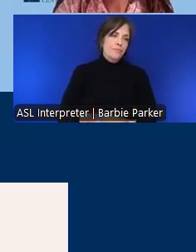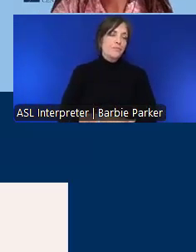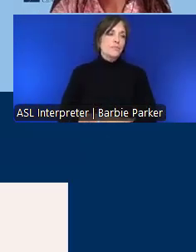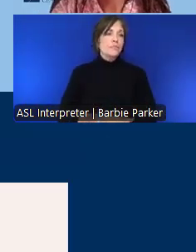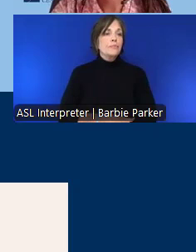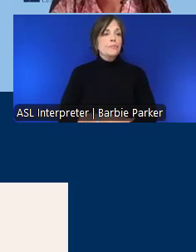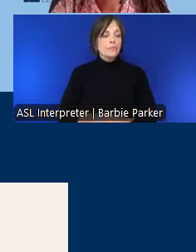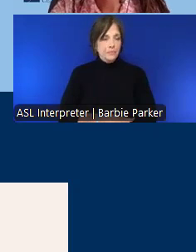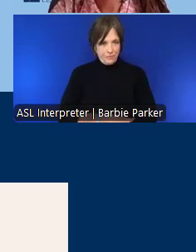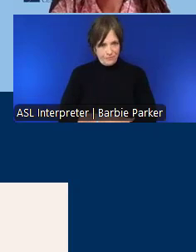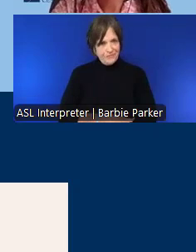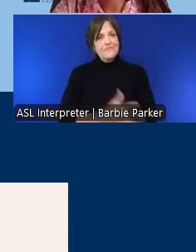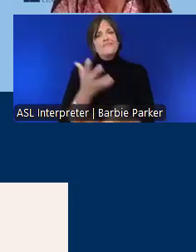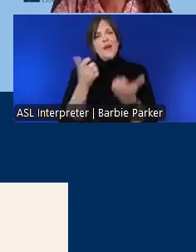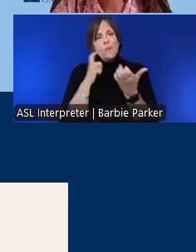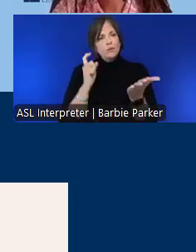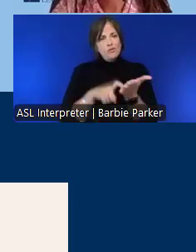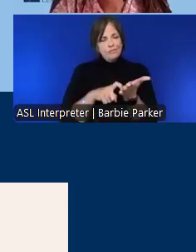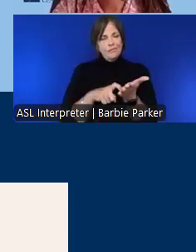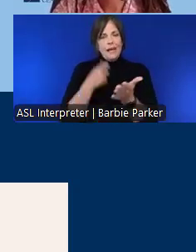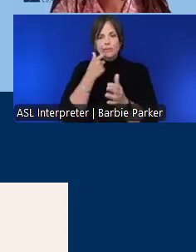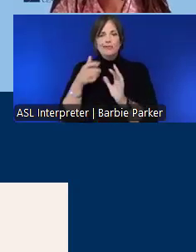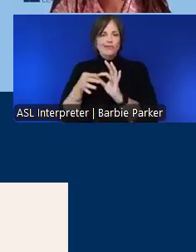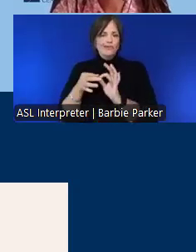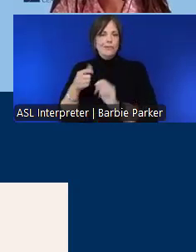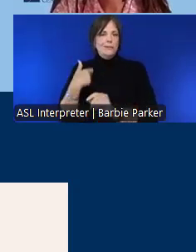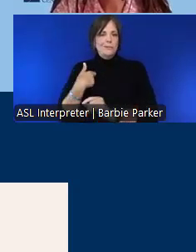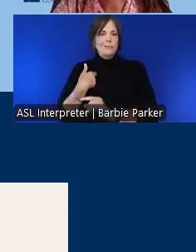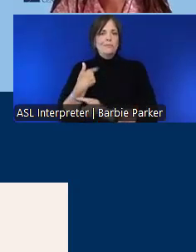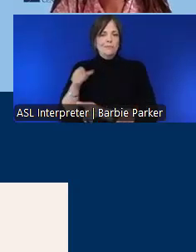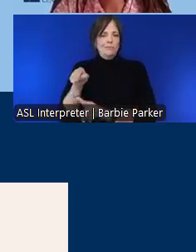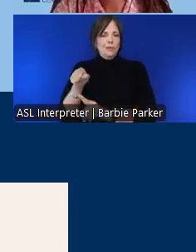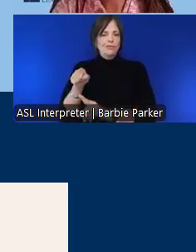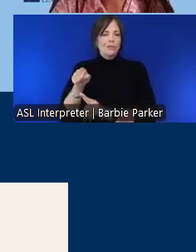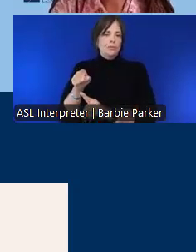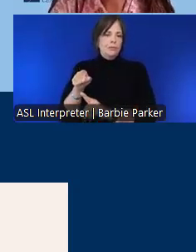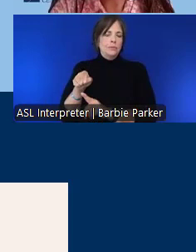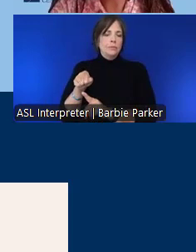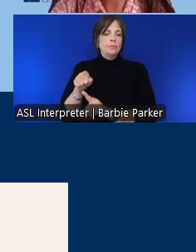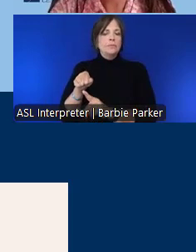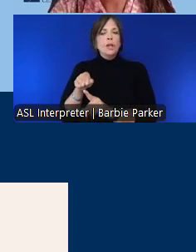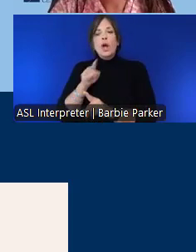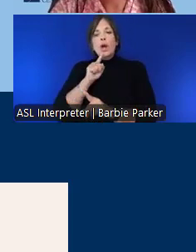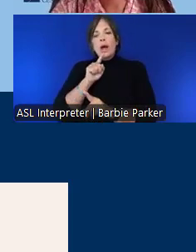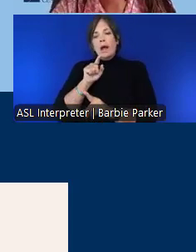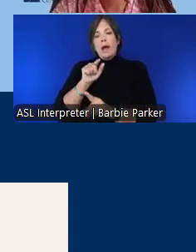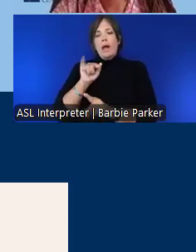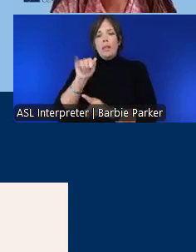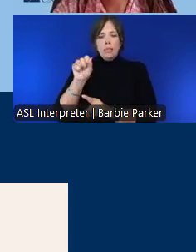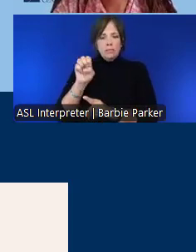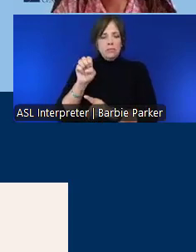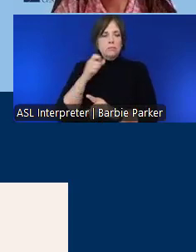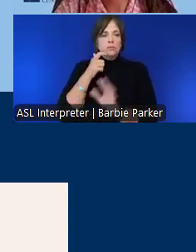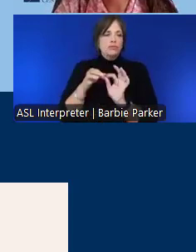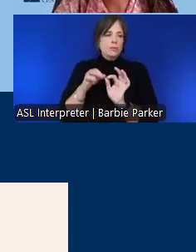I do want to recognize, you know, as Halitz mentioned, that you know, there are elements of bride prices, paying dowry,